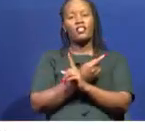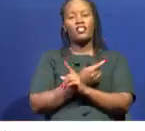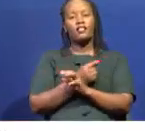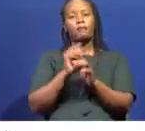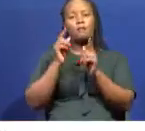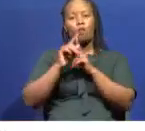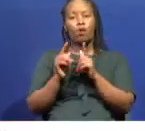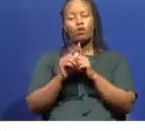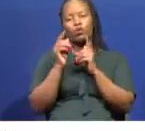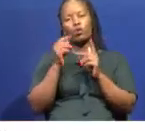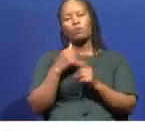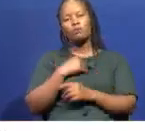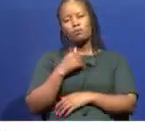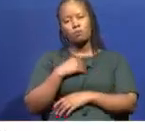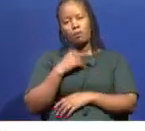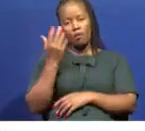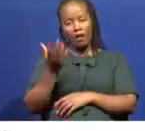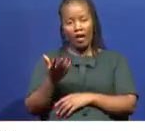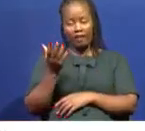side, it's